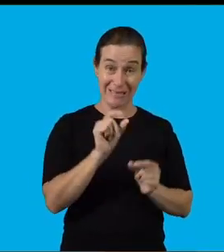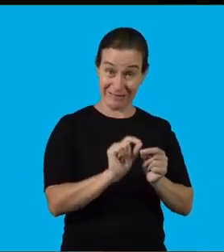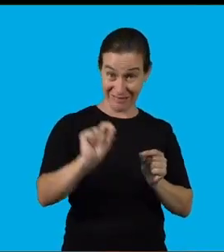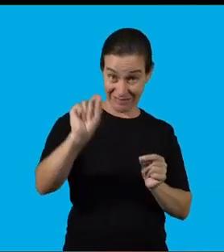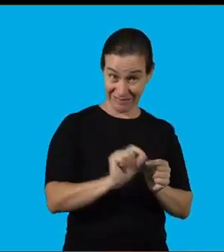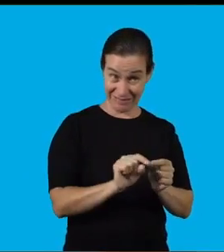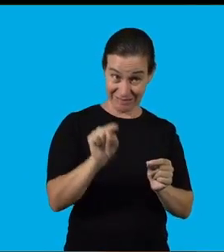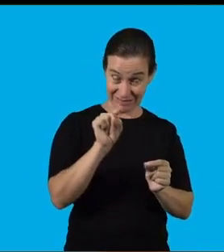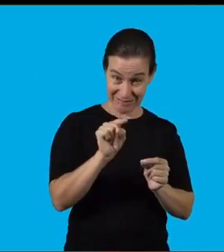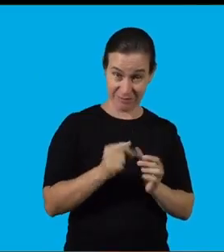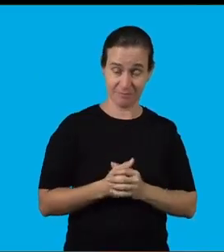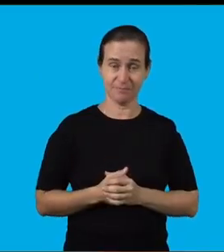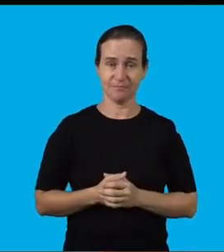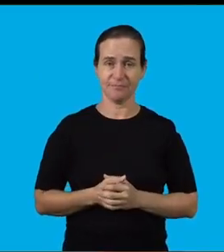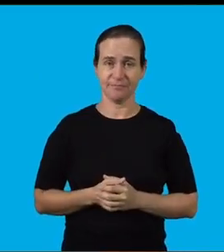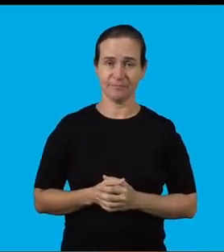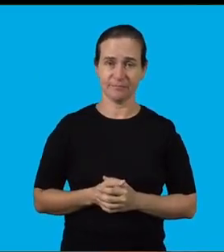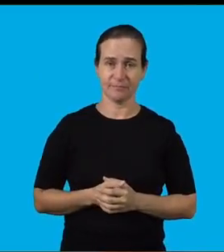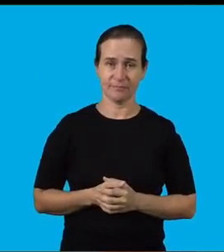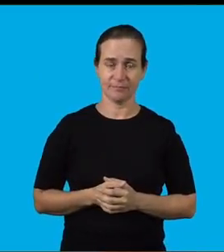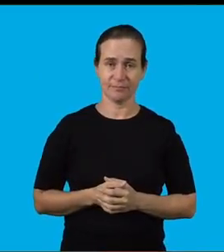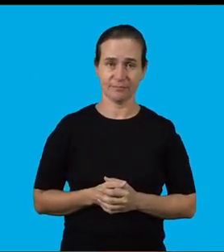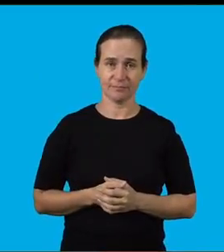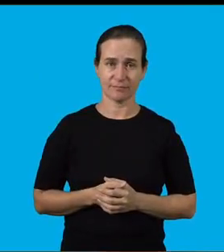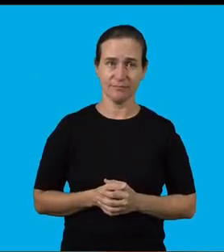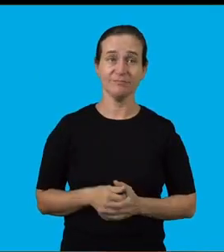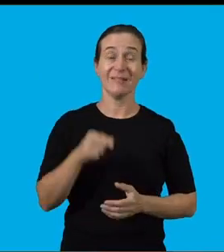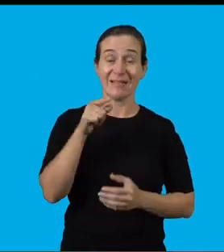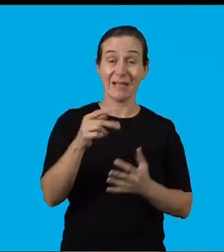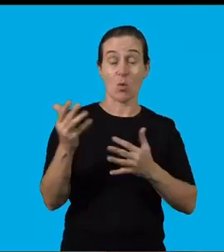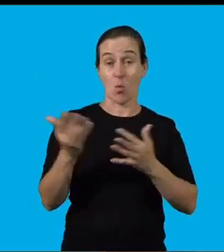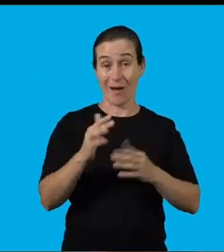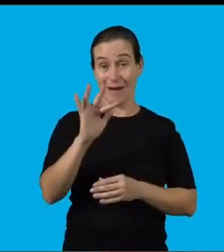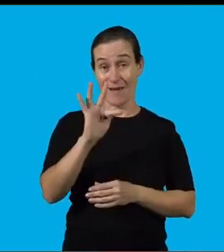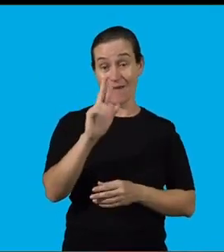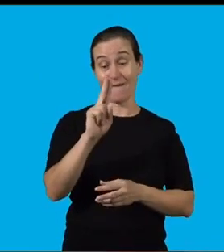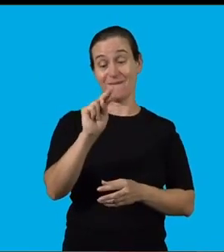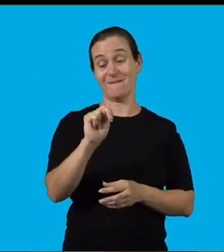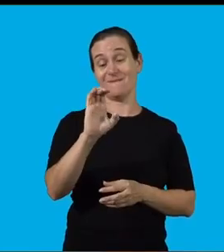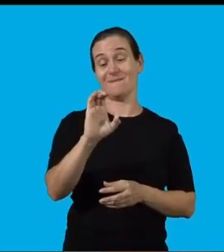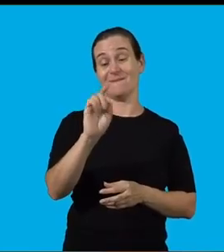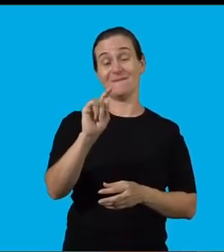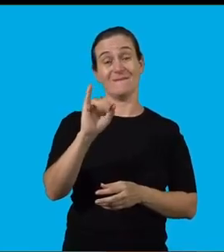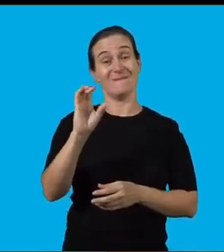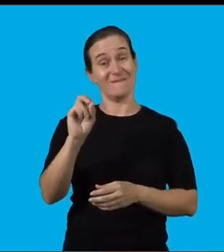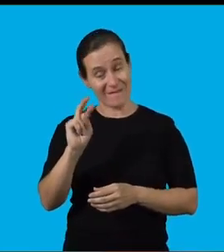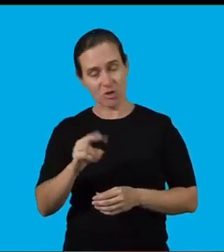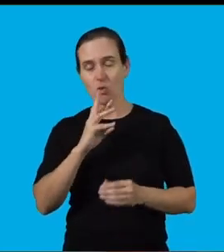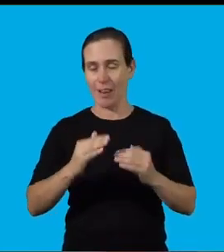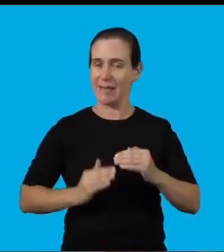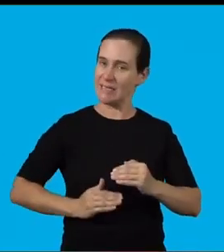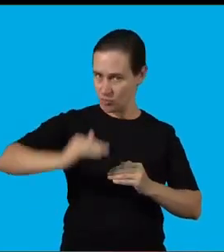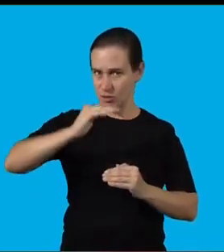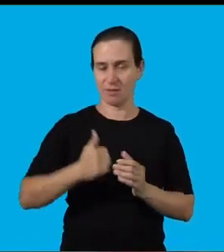graph from -1 to 2 is where the function is increasing. So for x, let's write that down